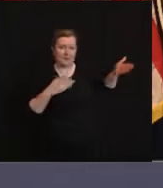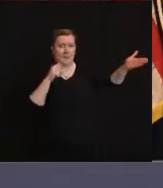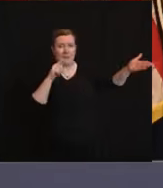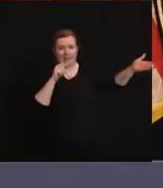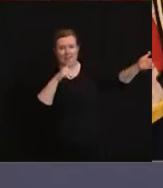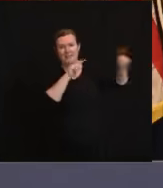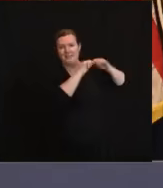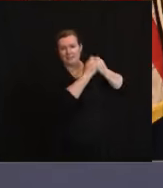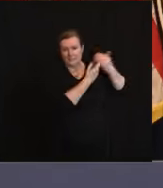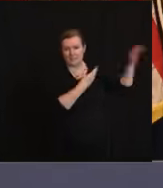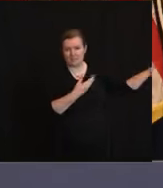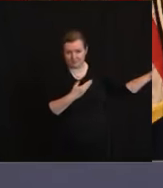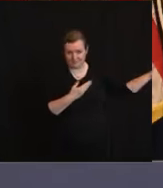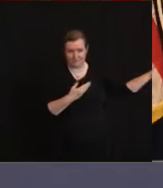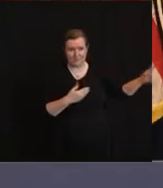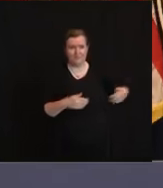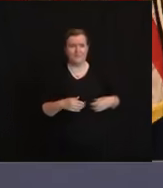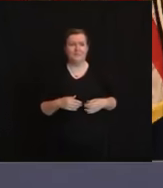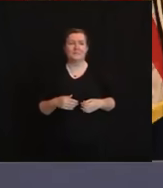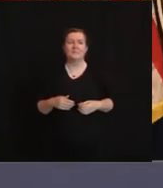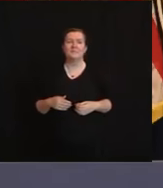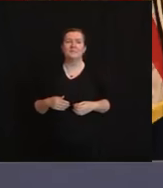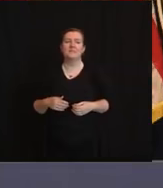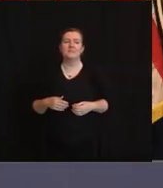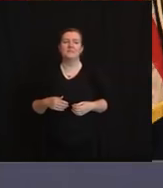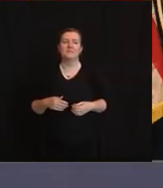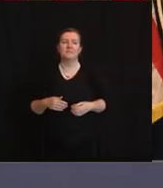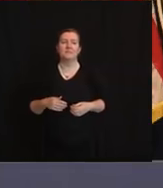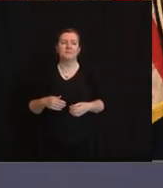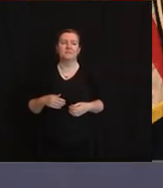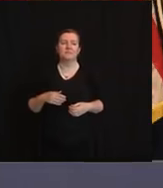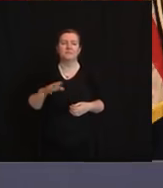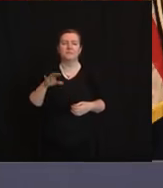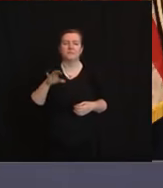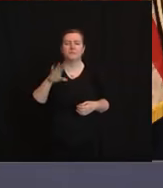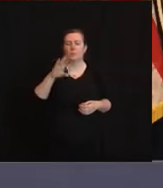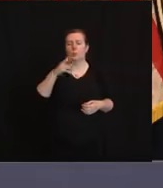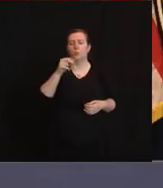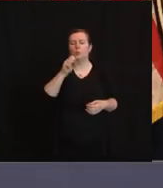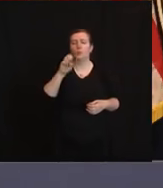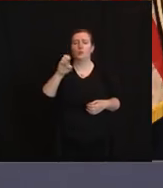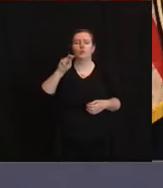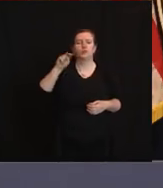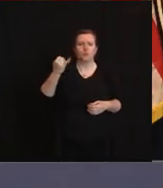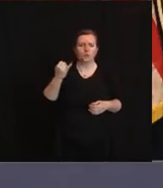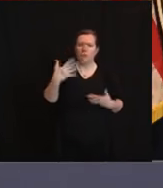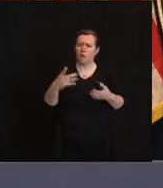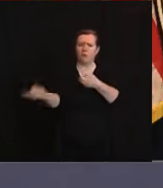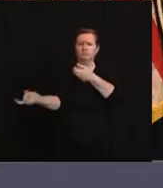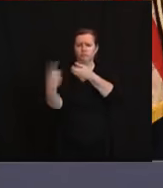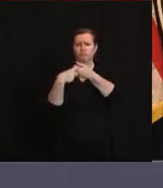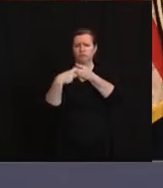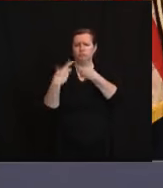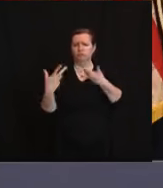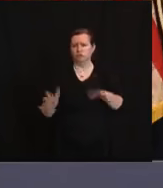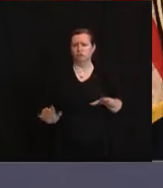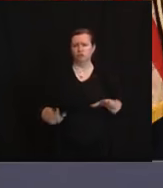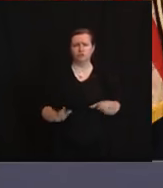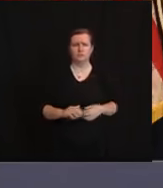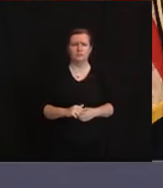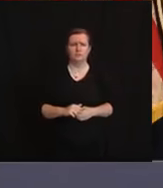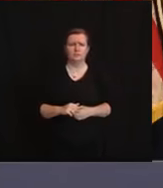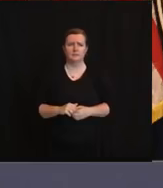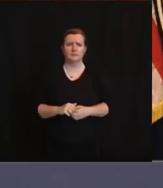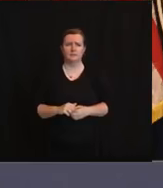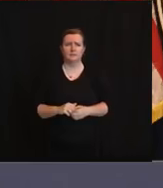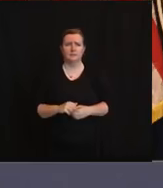is one of those standing armies. So I haven't, the EDA, all the parts of government,